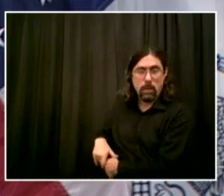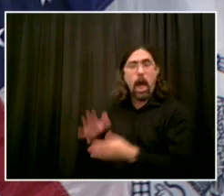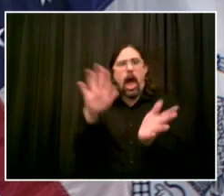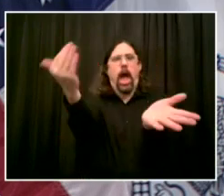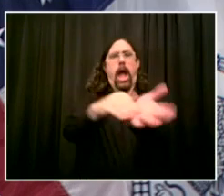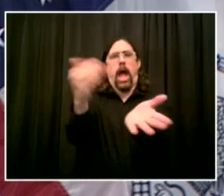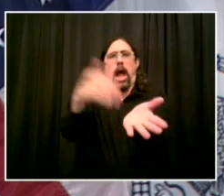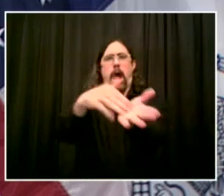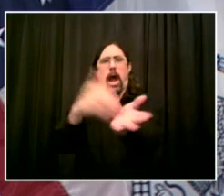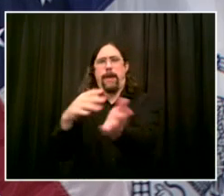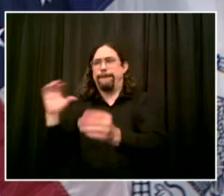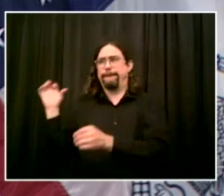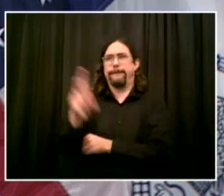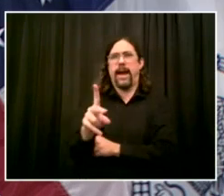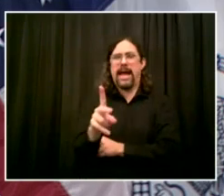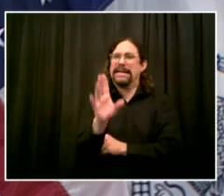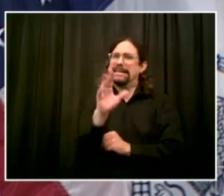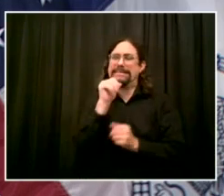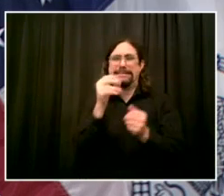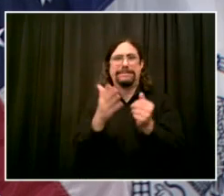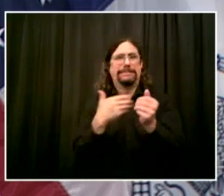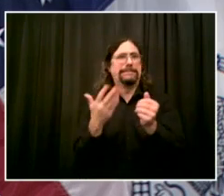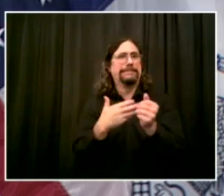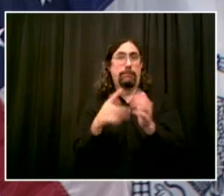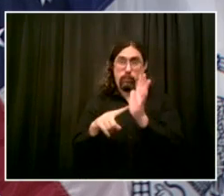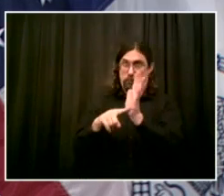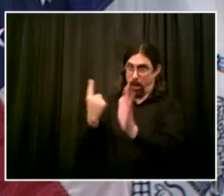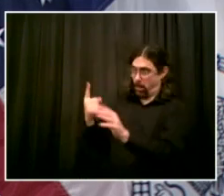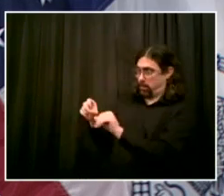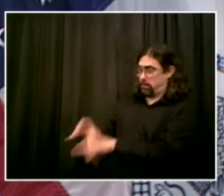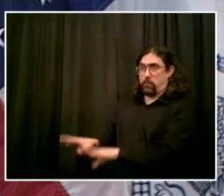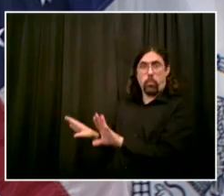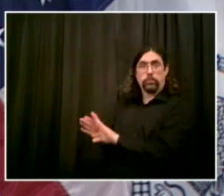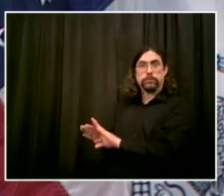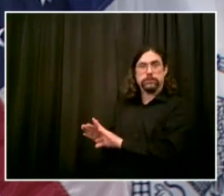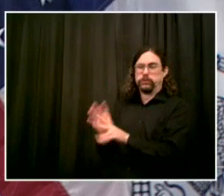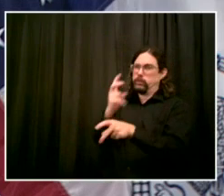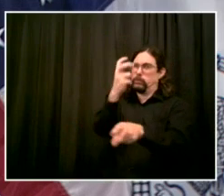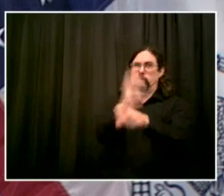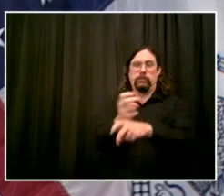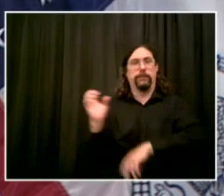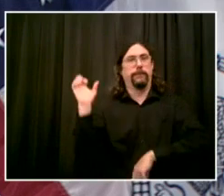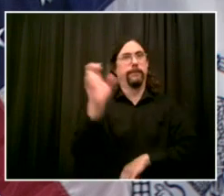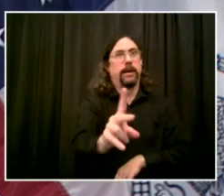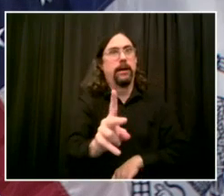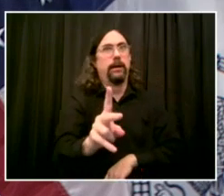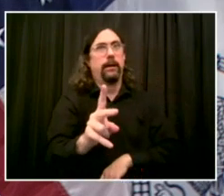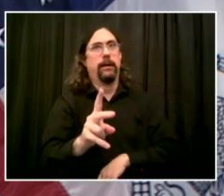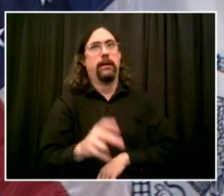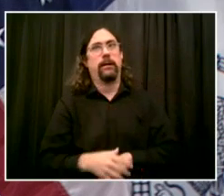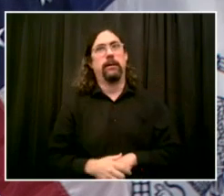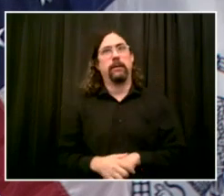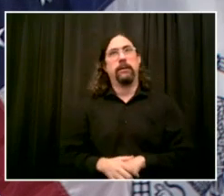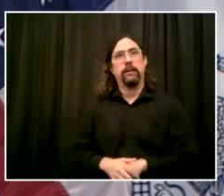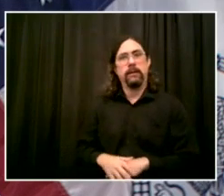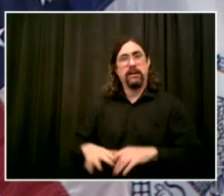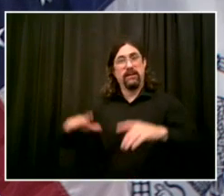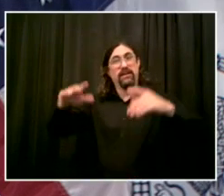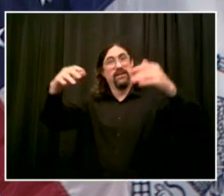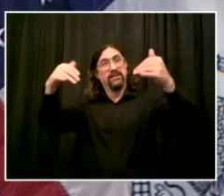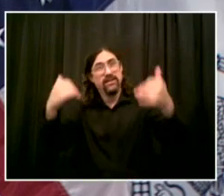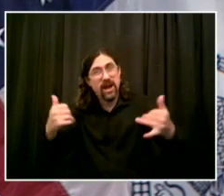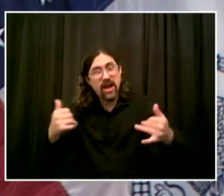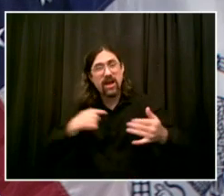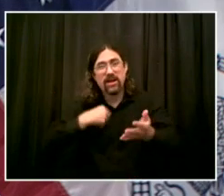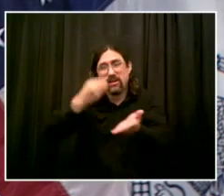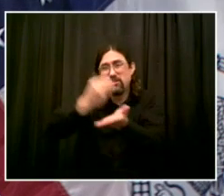compared to the 1970s, is the idea of taxes on the wealthy. I mean, wealthy people are doing very,